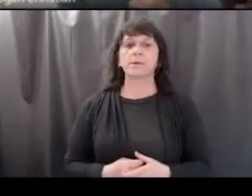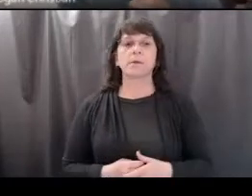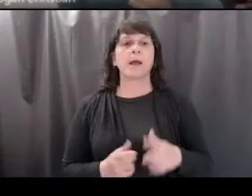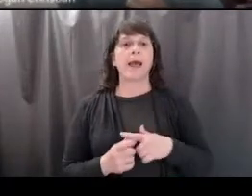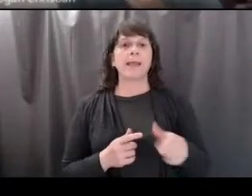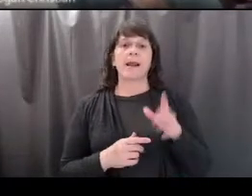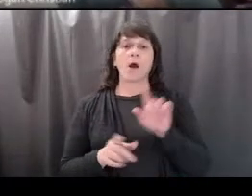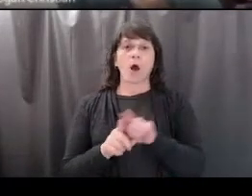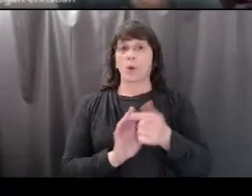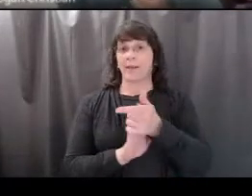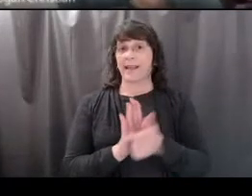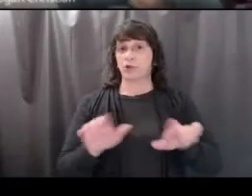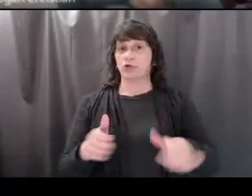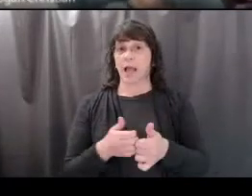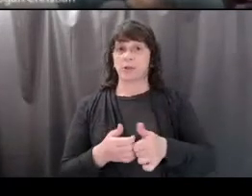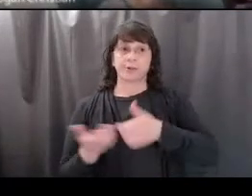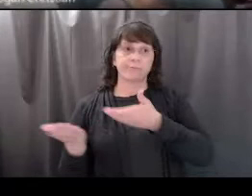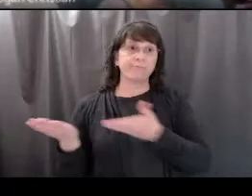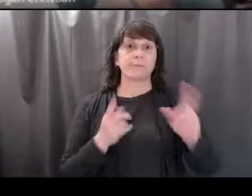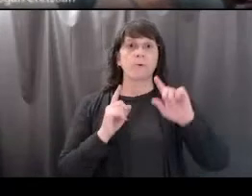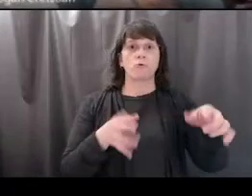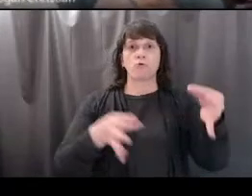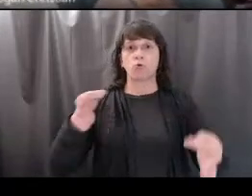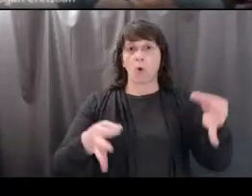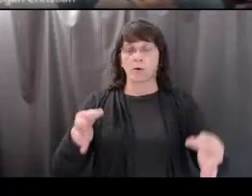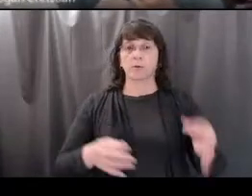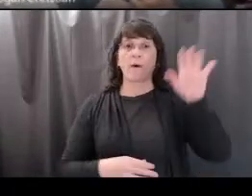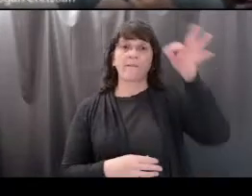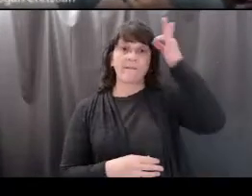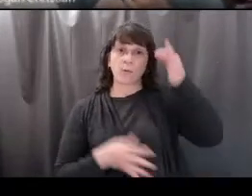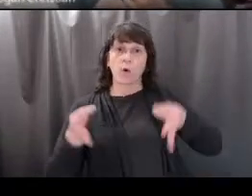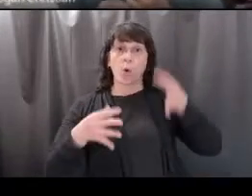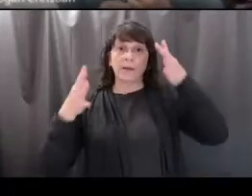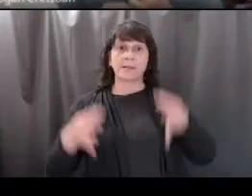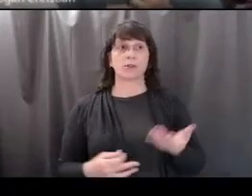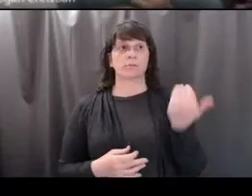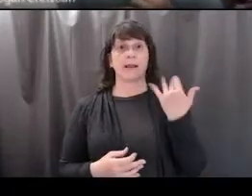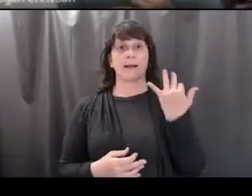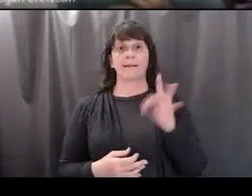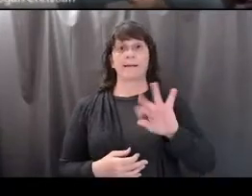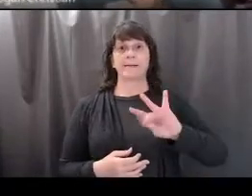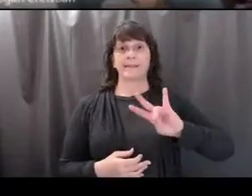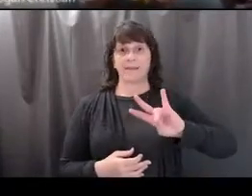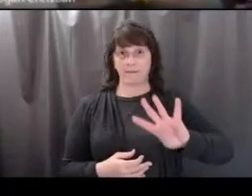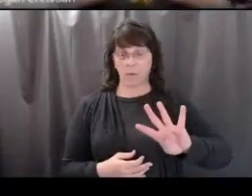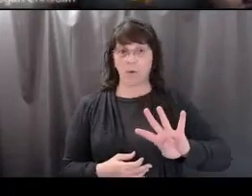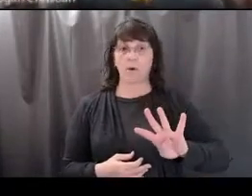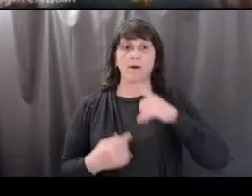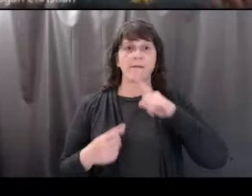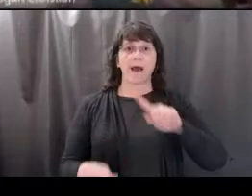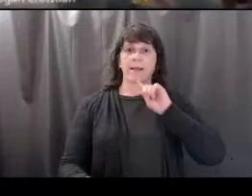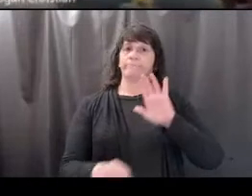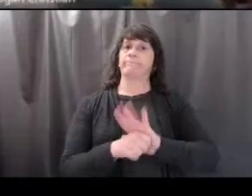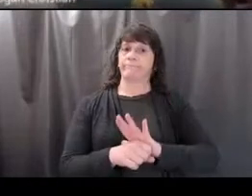through legal challenges in the courts. So a federal court decision in 1974 finally affirmed that